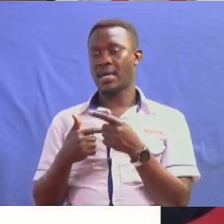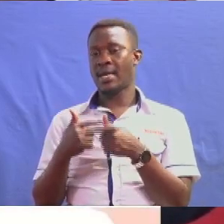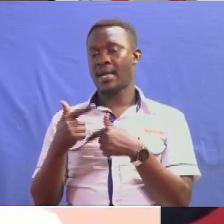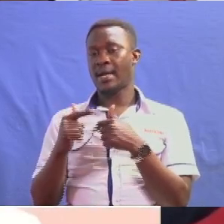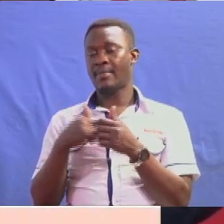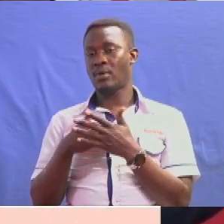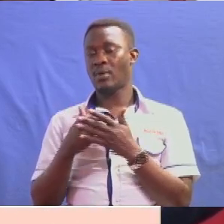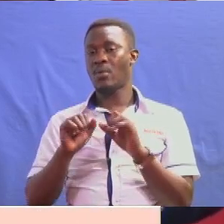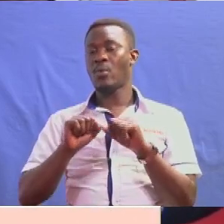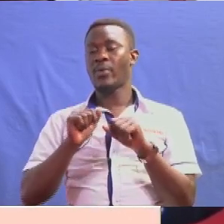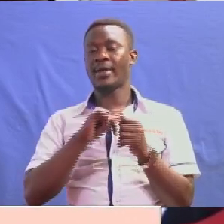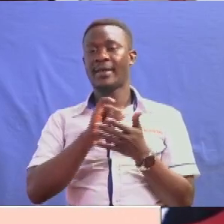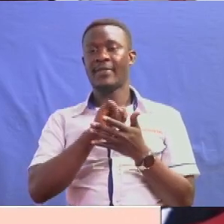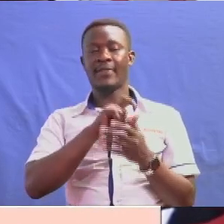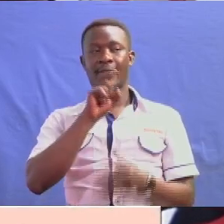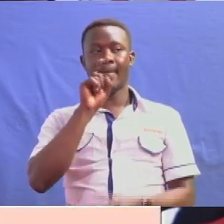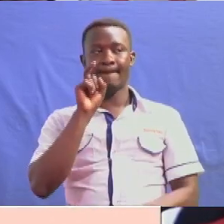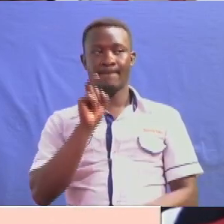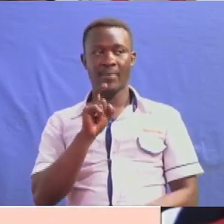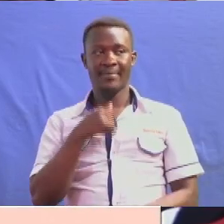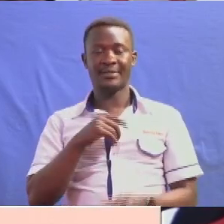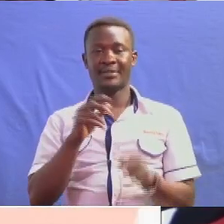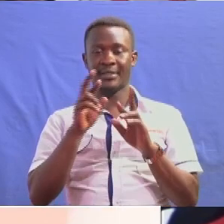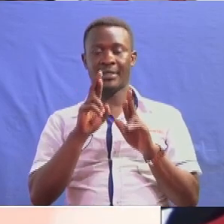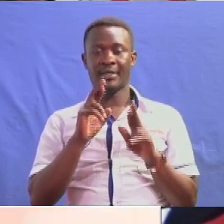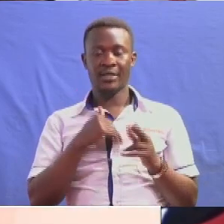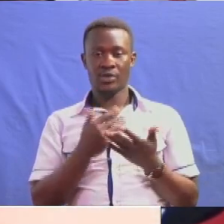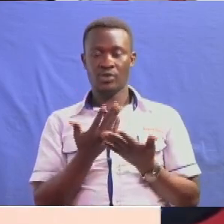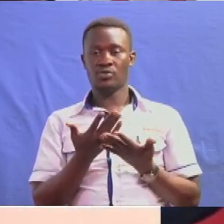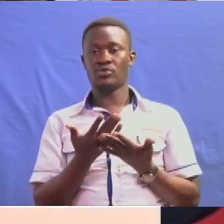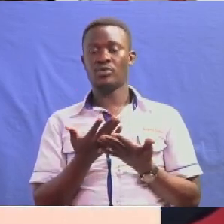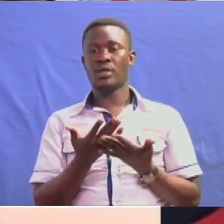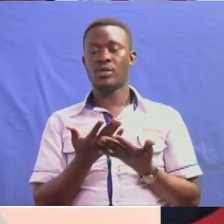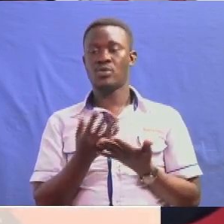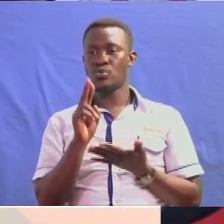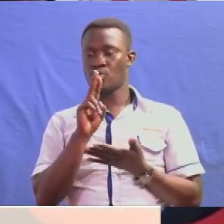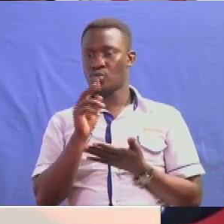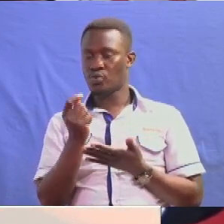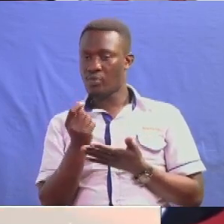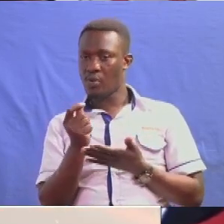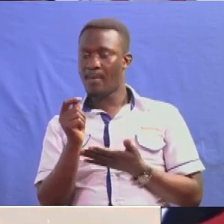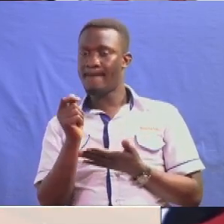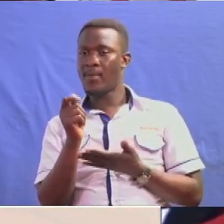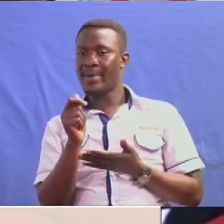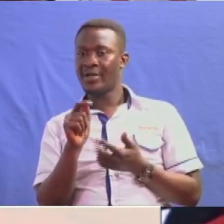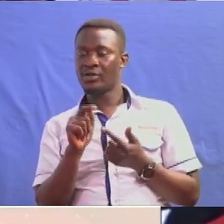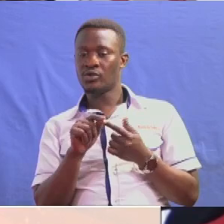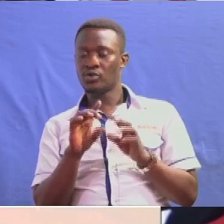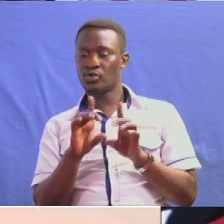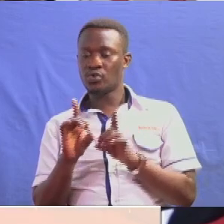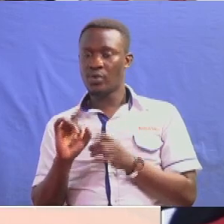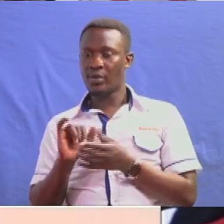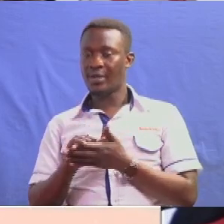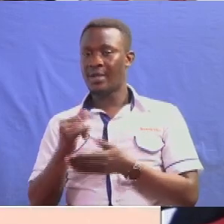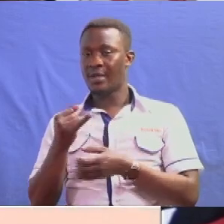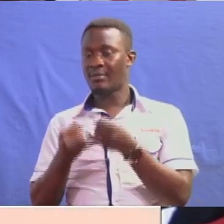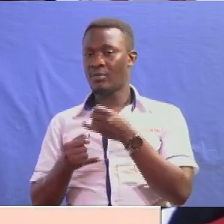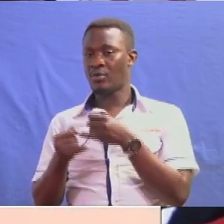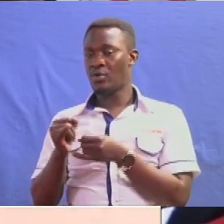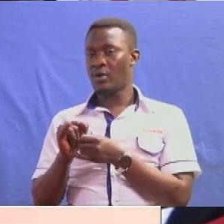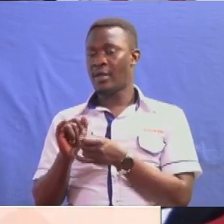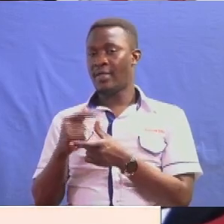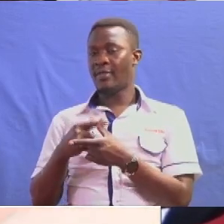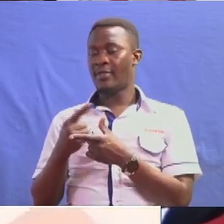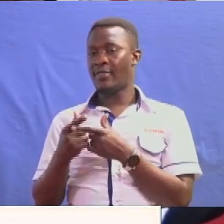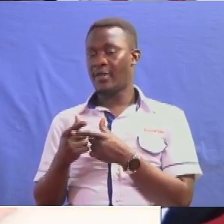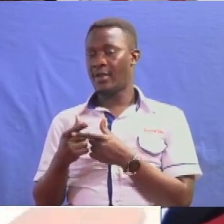that we agree that they must be ready to spend some portion of money to do the basic infrastructure, then